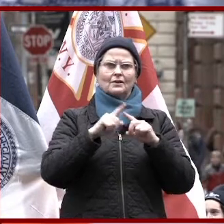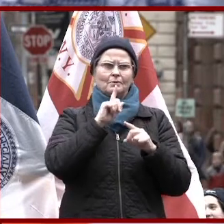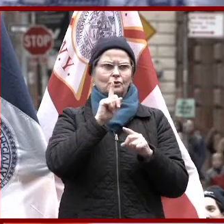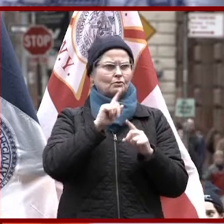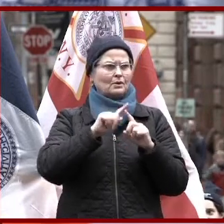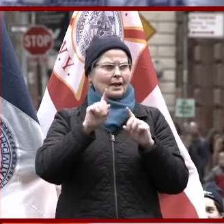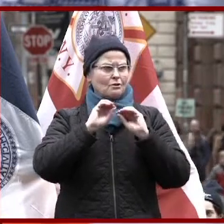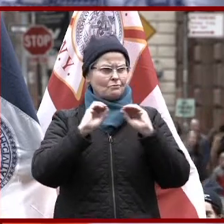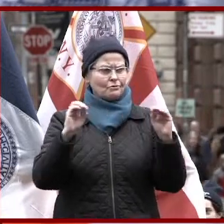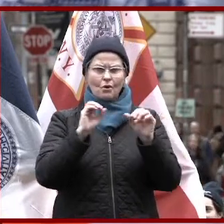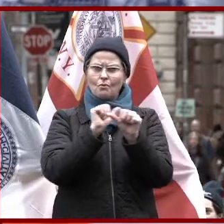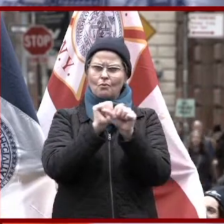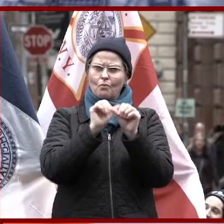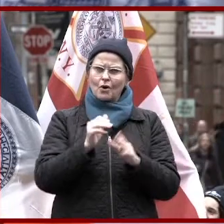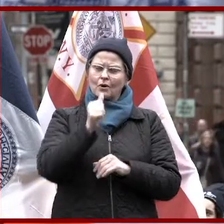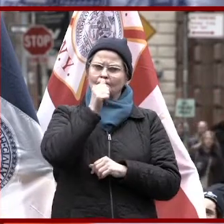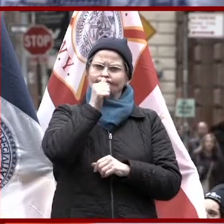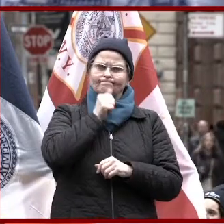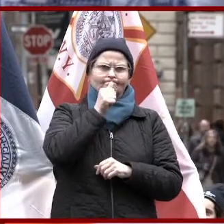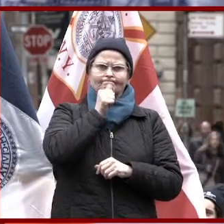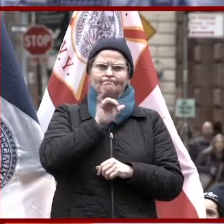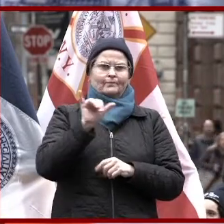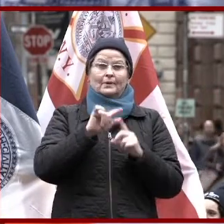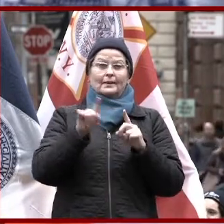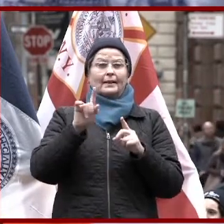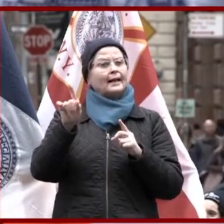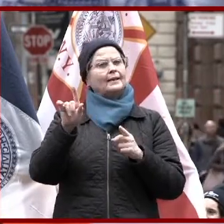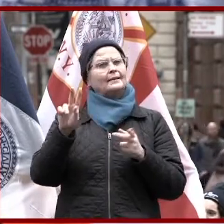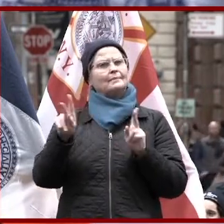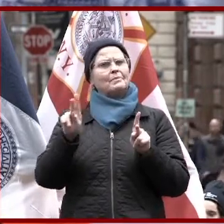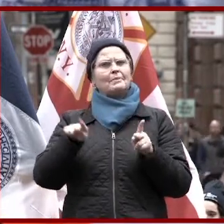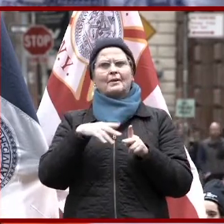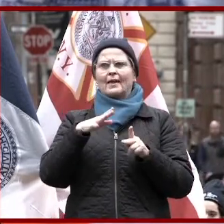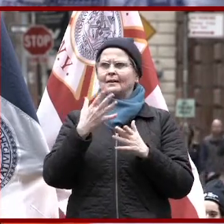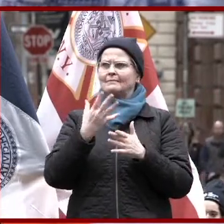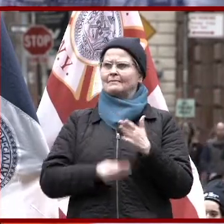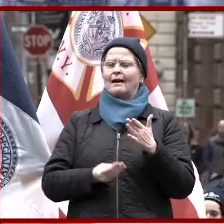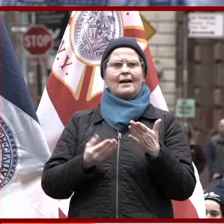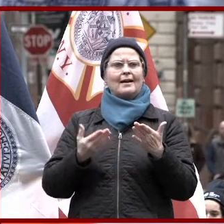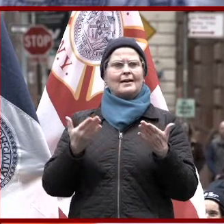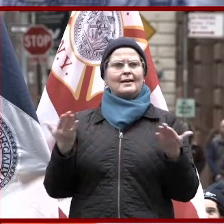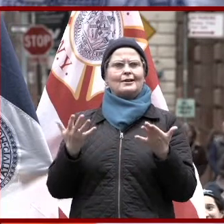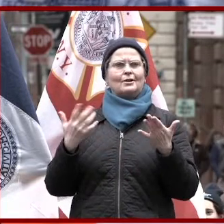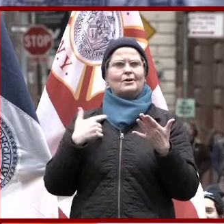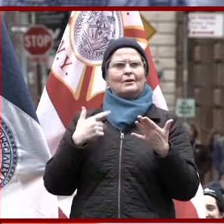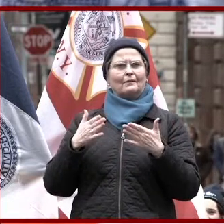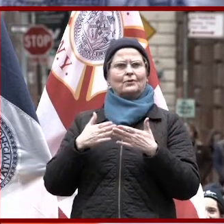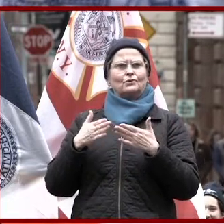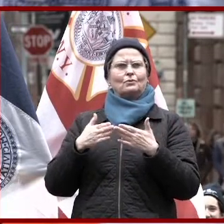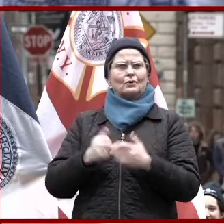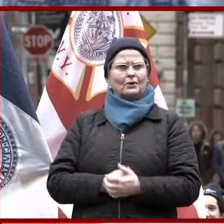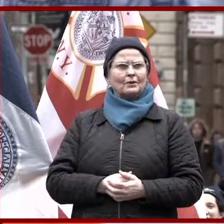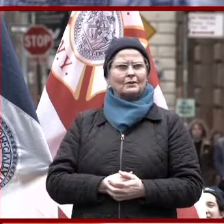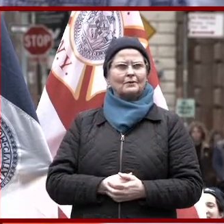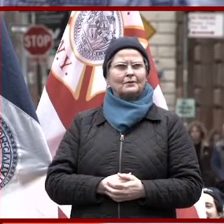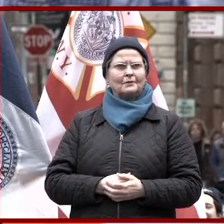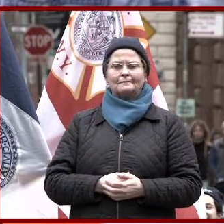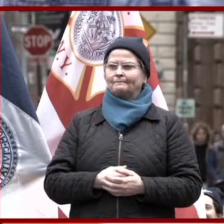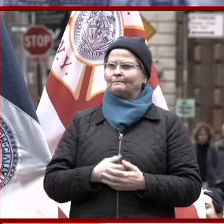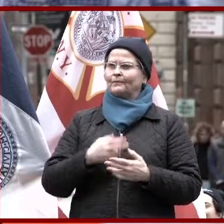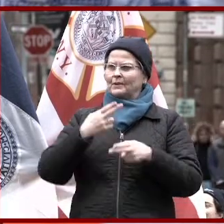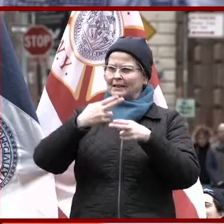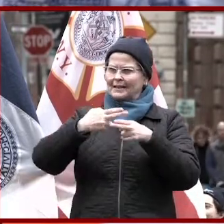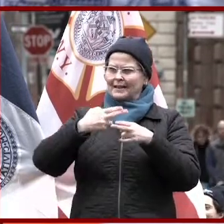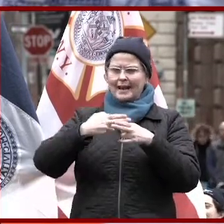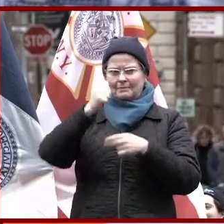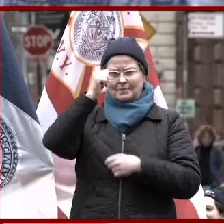suffers again as these workers suffered. The memory of those lost here today so many years ago shall remain forever in